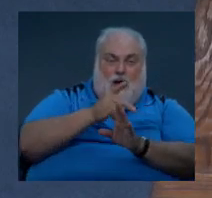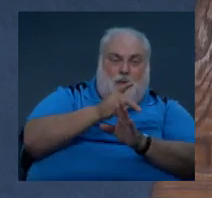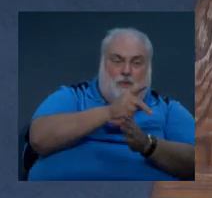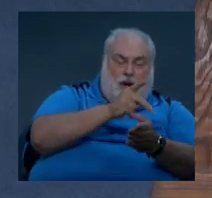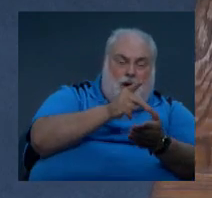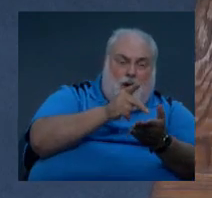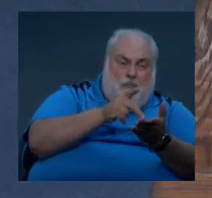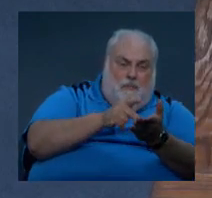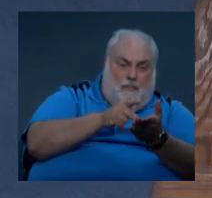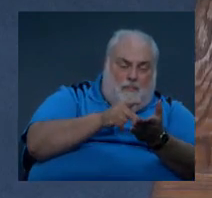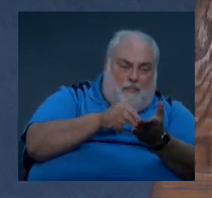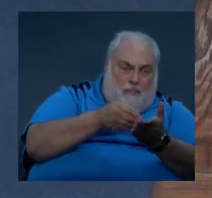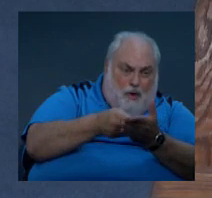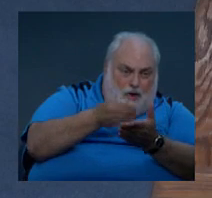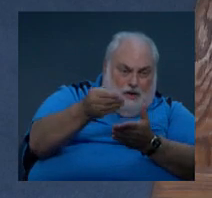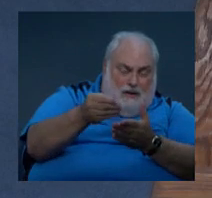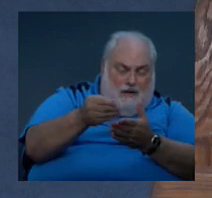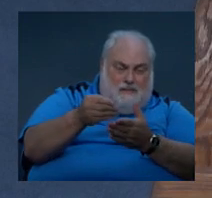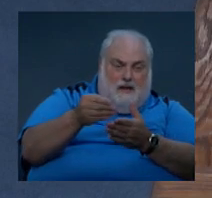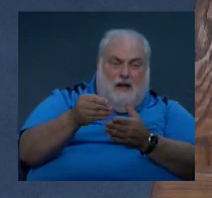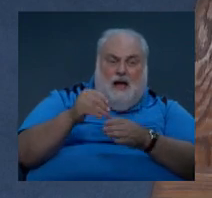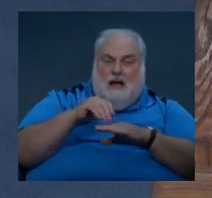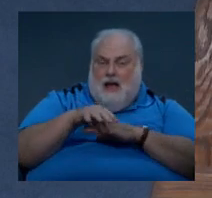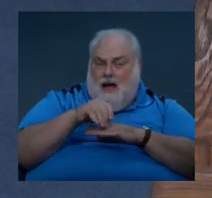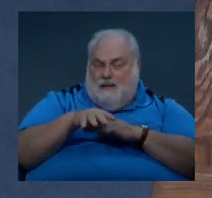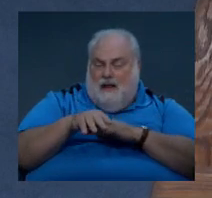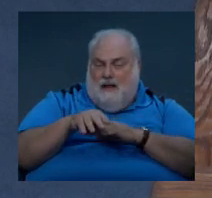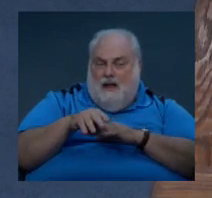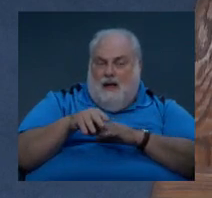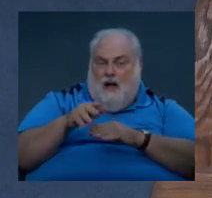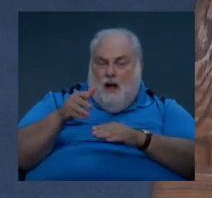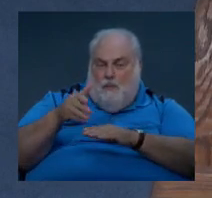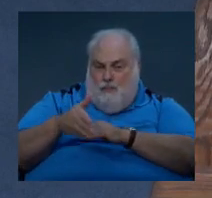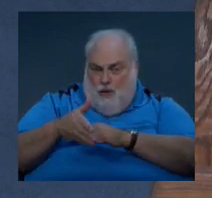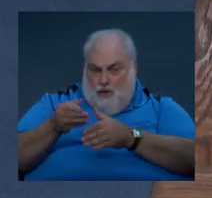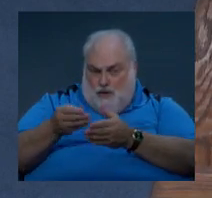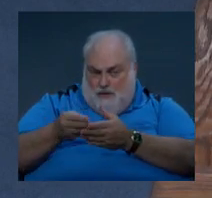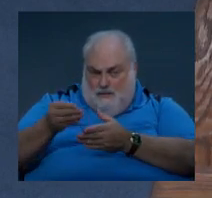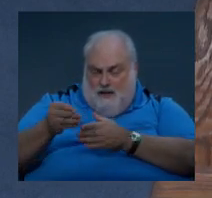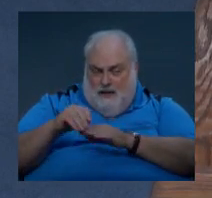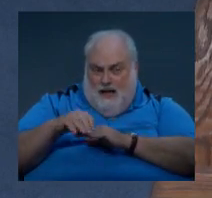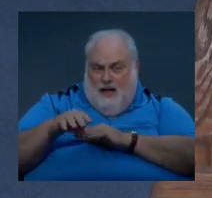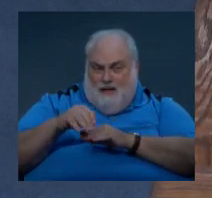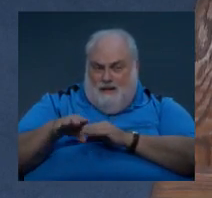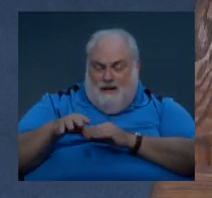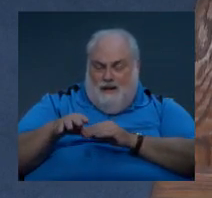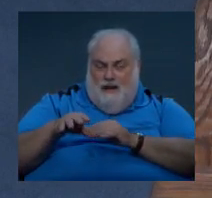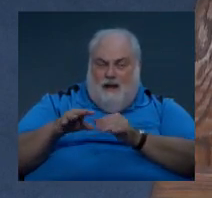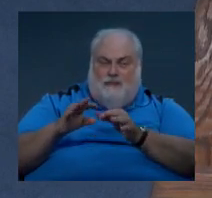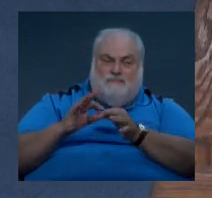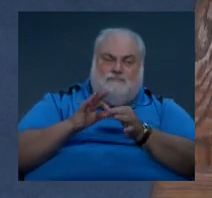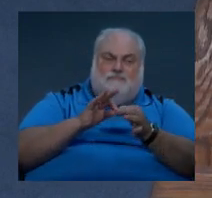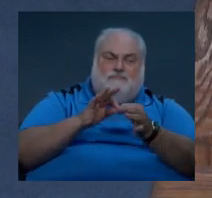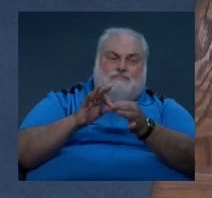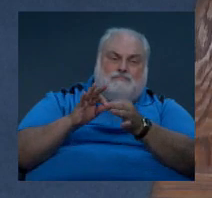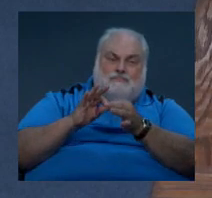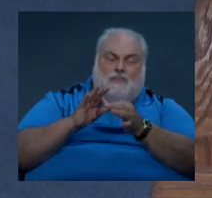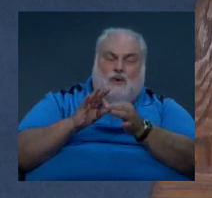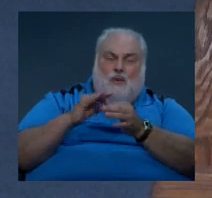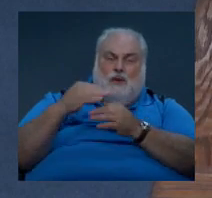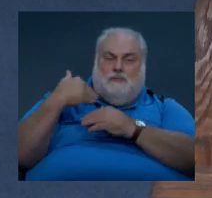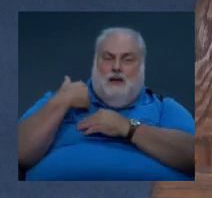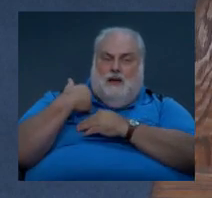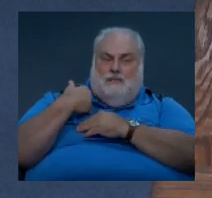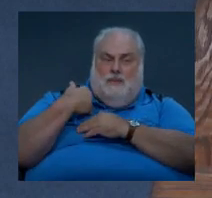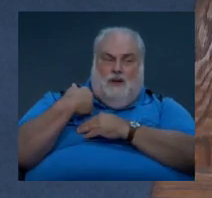pre-purchase counseling, post-purchase counseling. And so it's all about, again, responsible homeownership. So again, we are